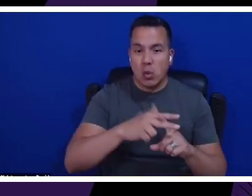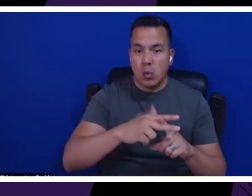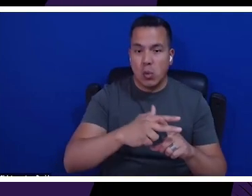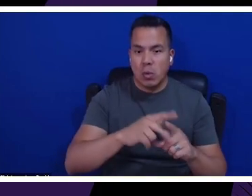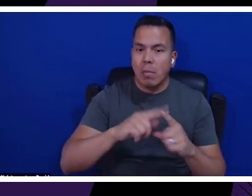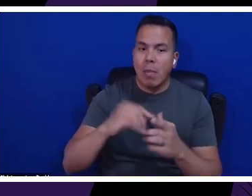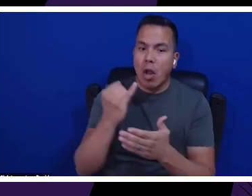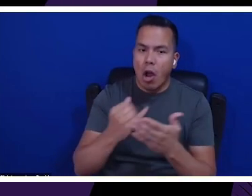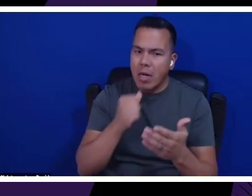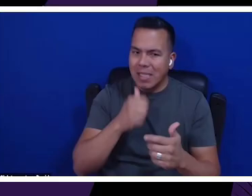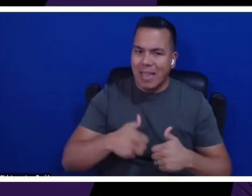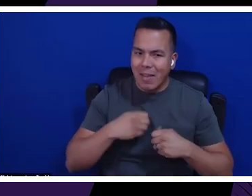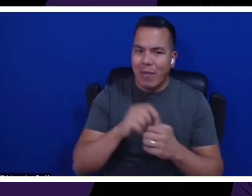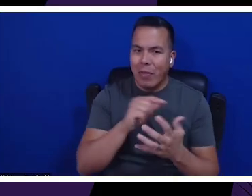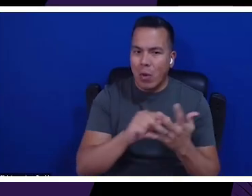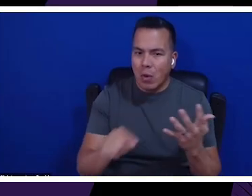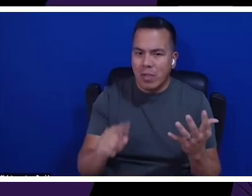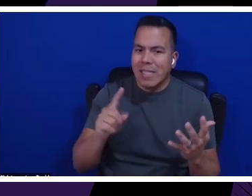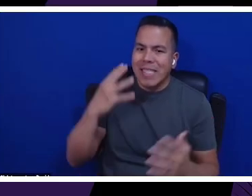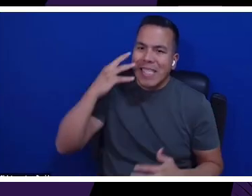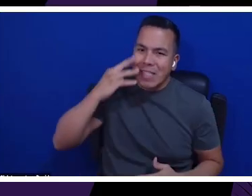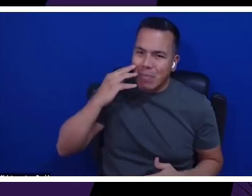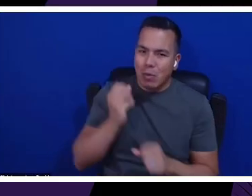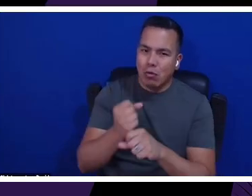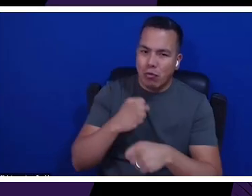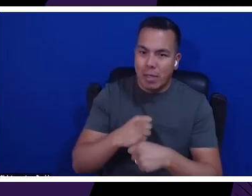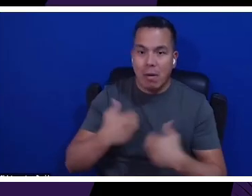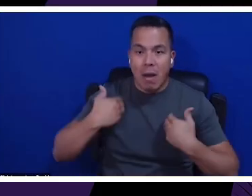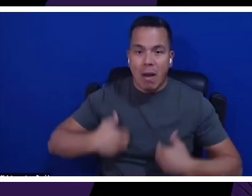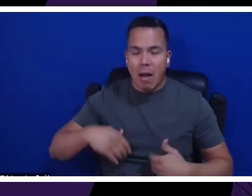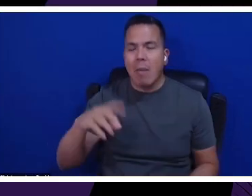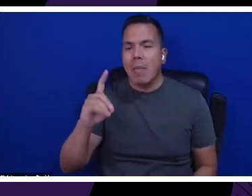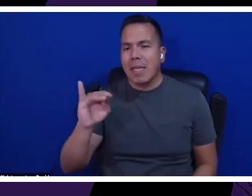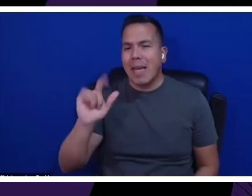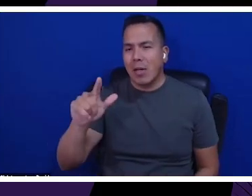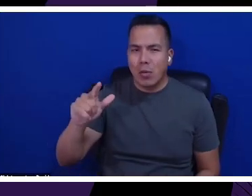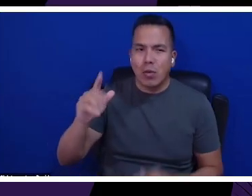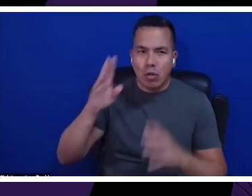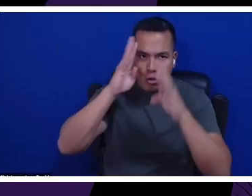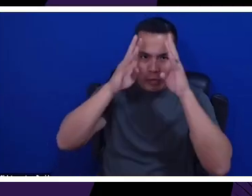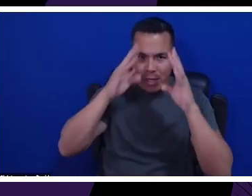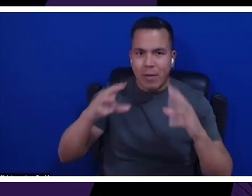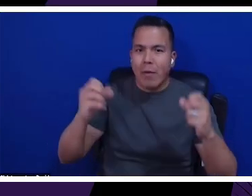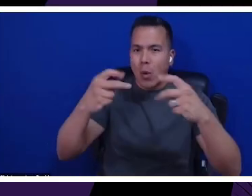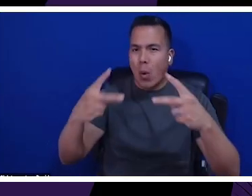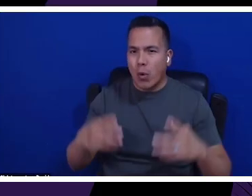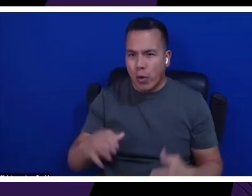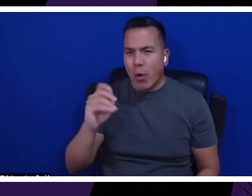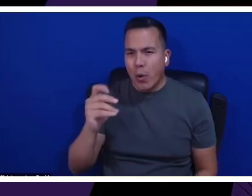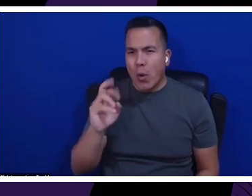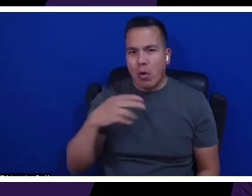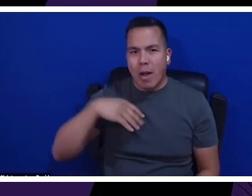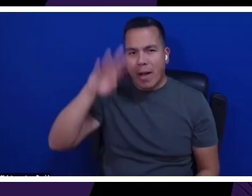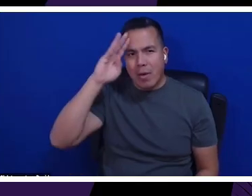performance. I'm Daniel Corbani. I'm a creative coder dedicated to performing arts, the creator of Luna Video